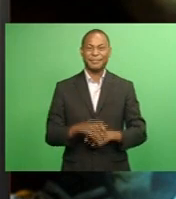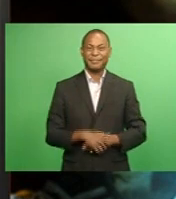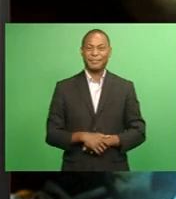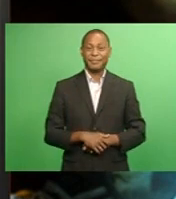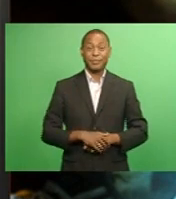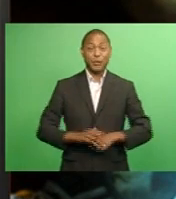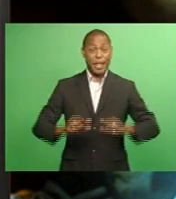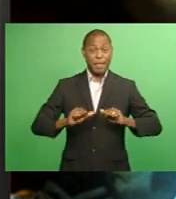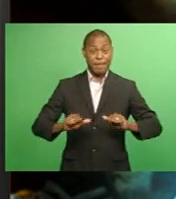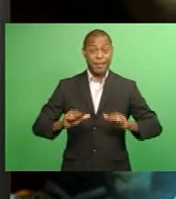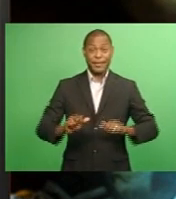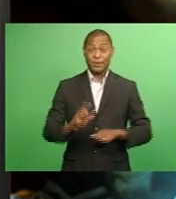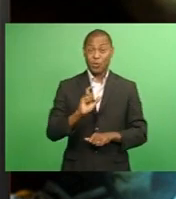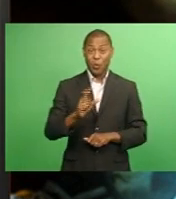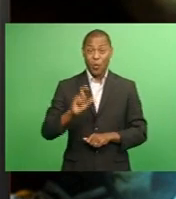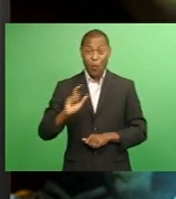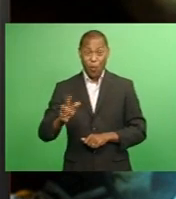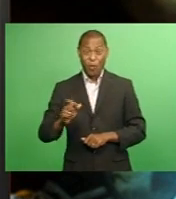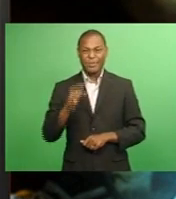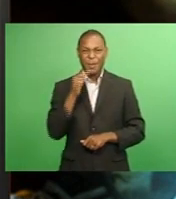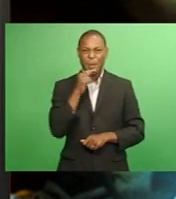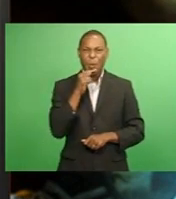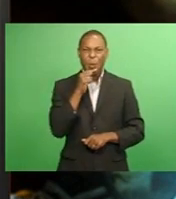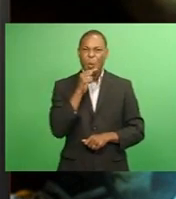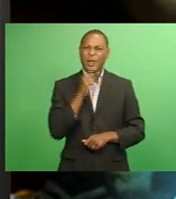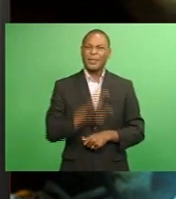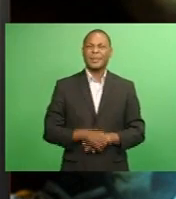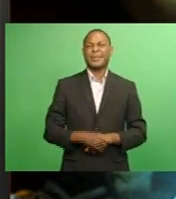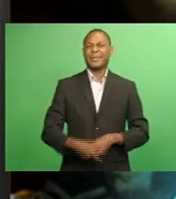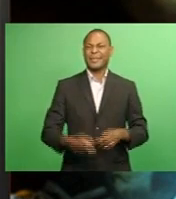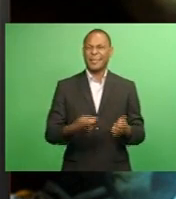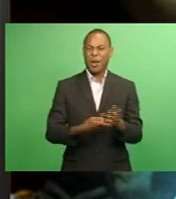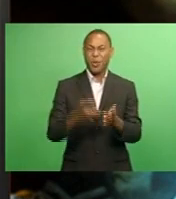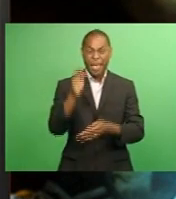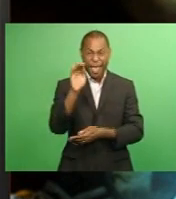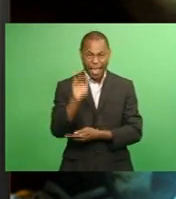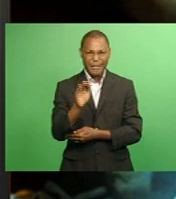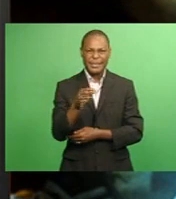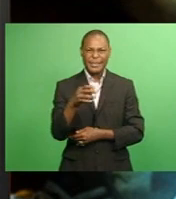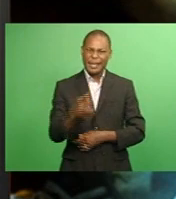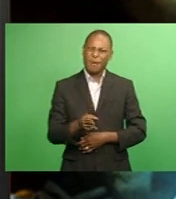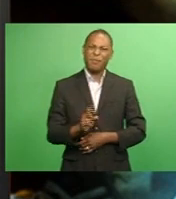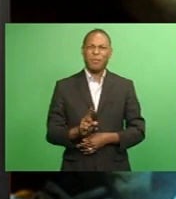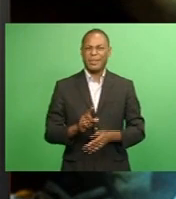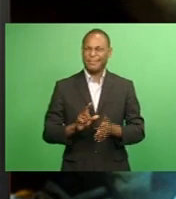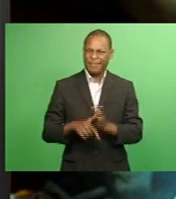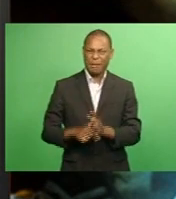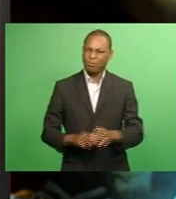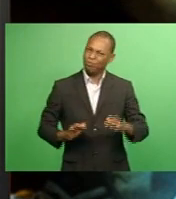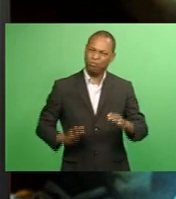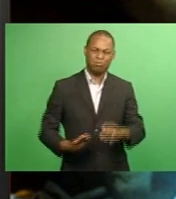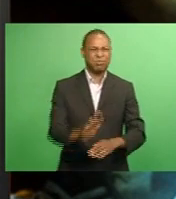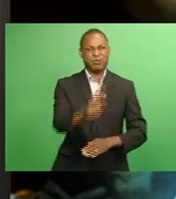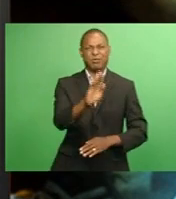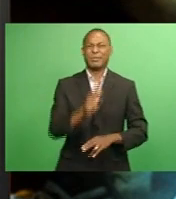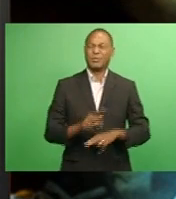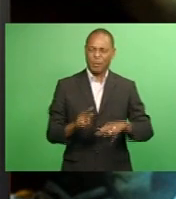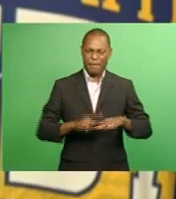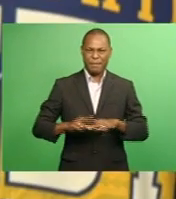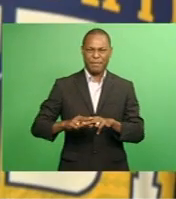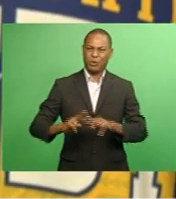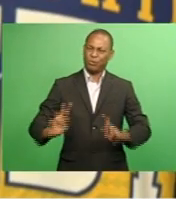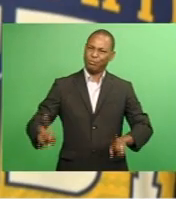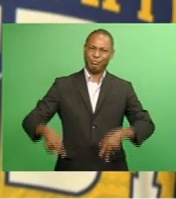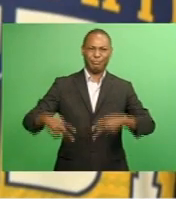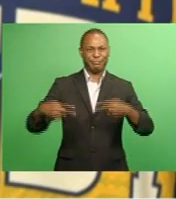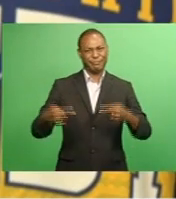Defending Coca-Cola Games boys champion Ratukandabu Levu School received a timely boost to its preparations for this year's Fiji finals.